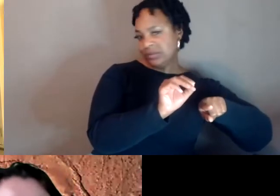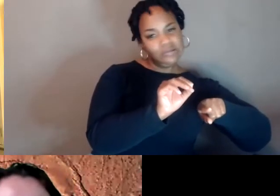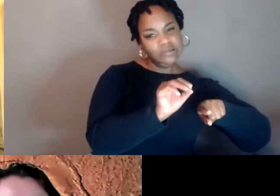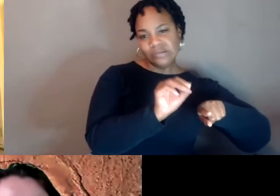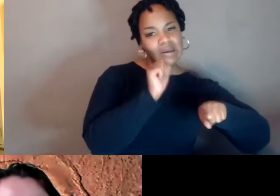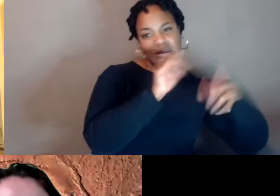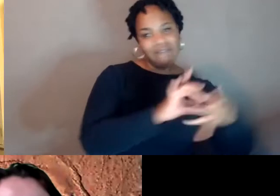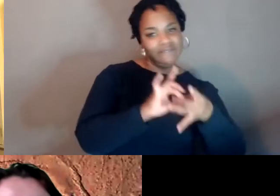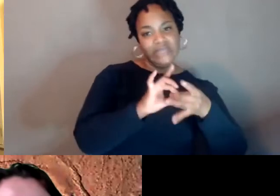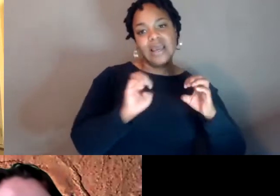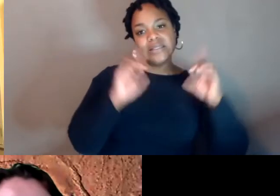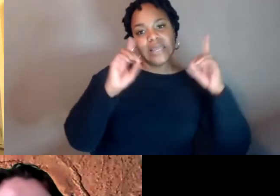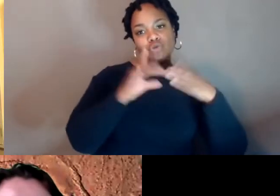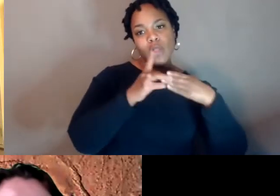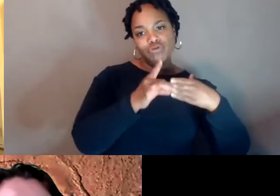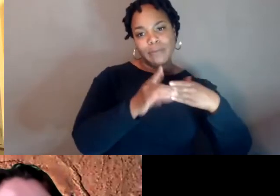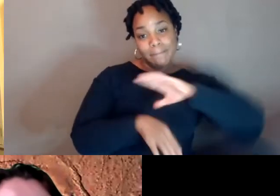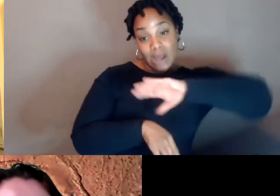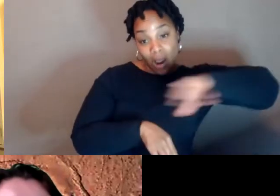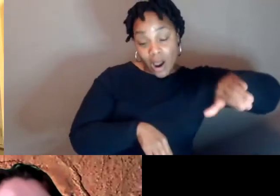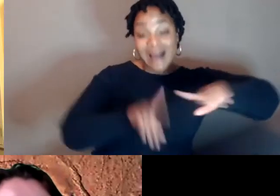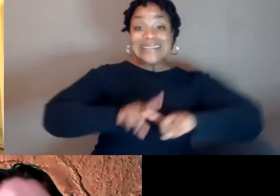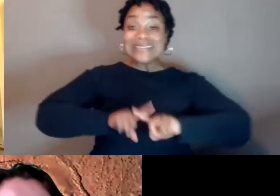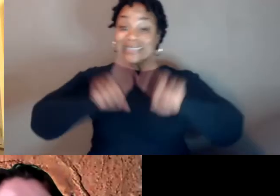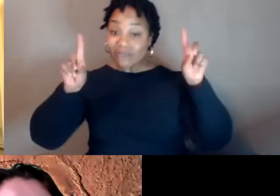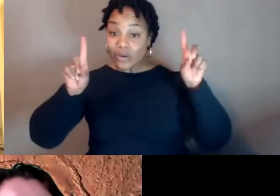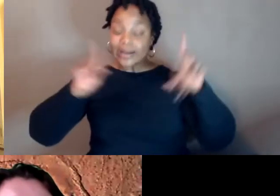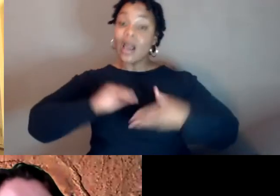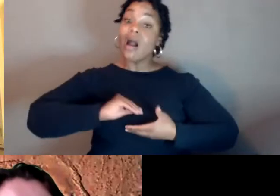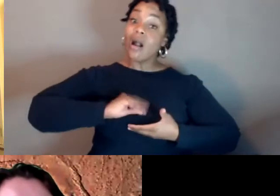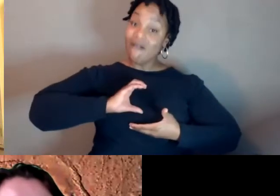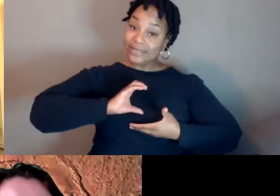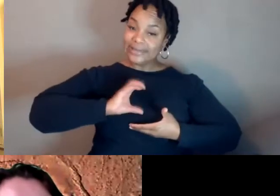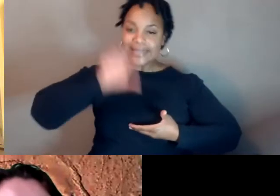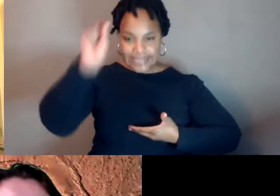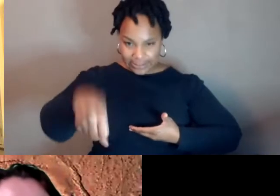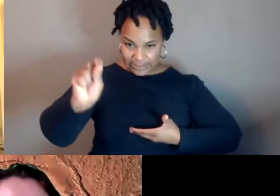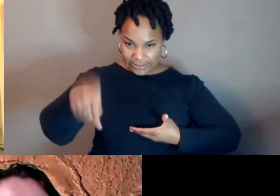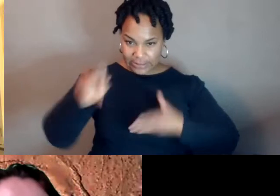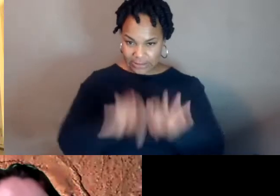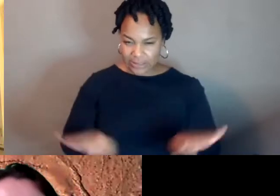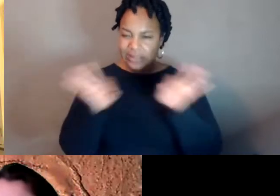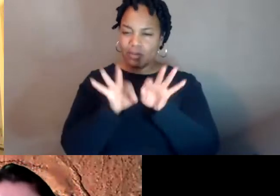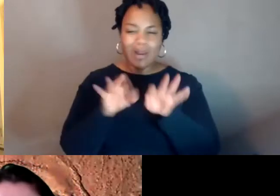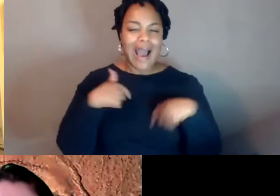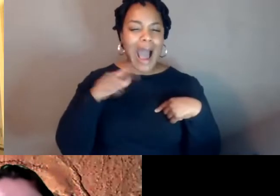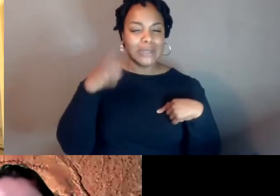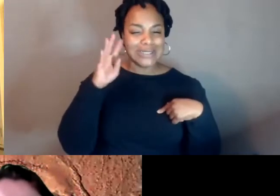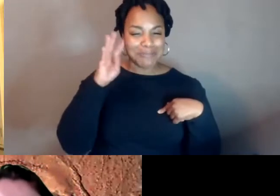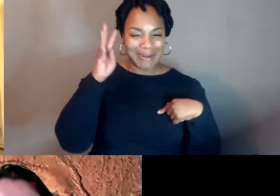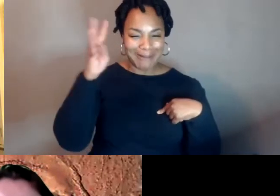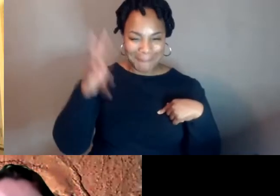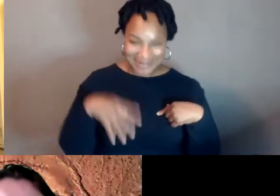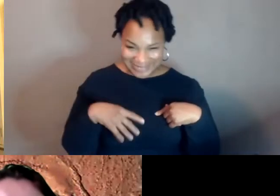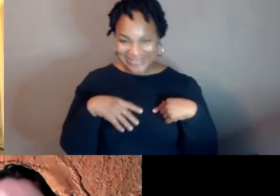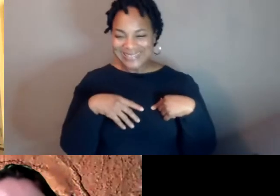But confidence, yes, which is distinctly different. I'm just making this up, thinking of this